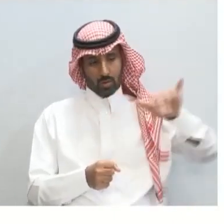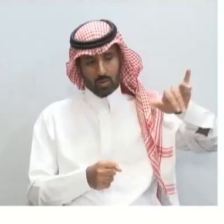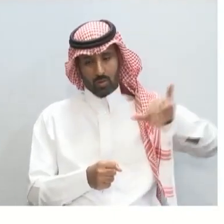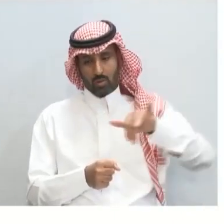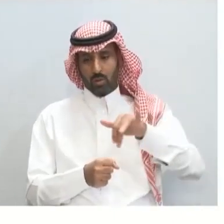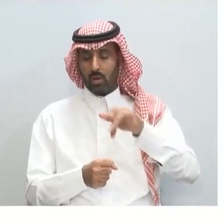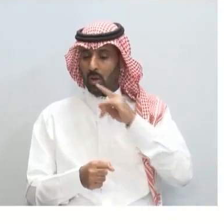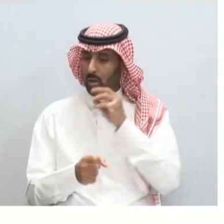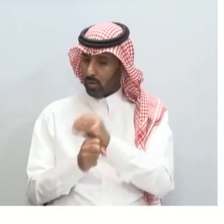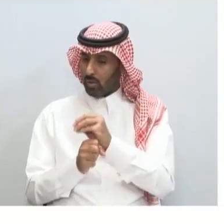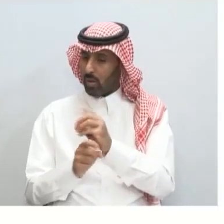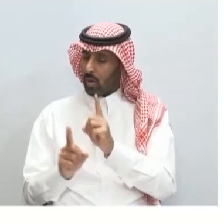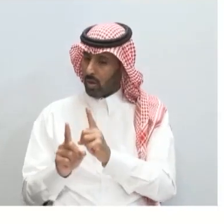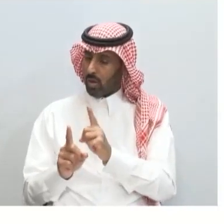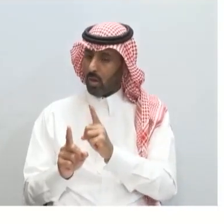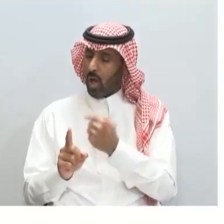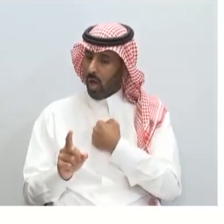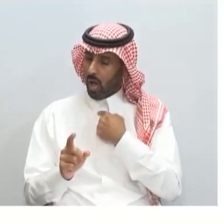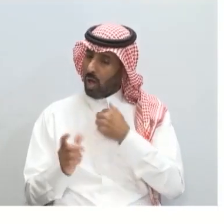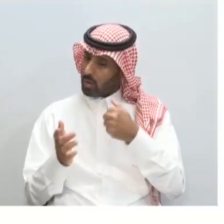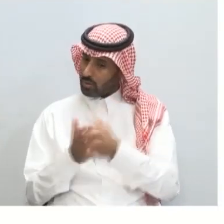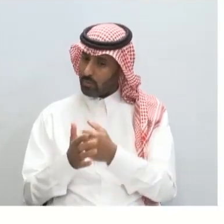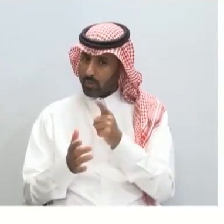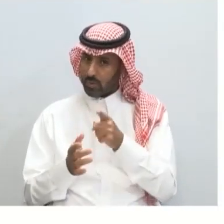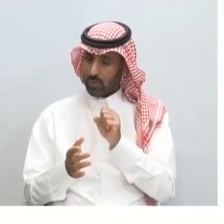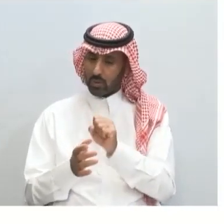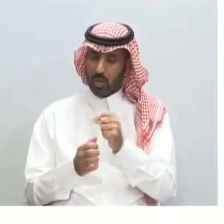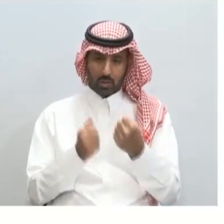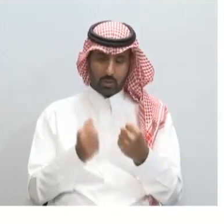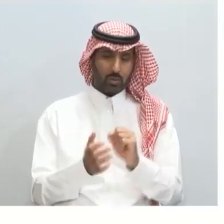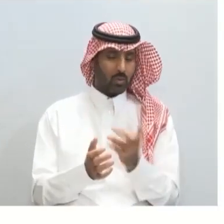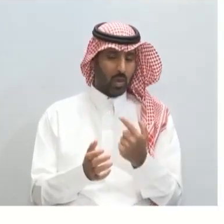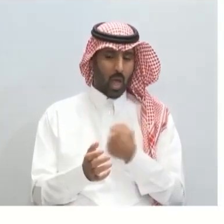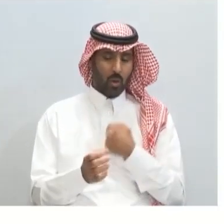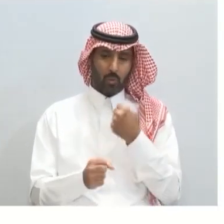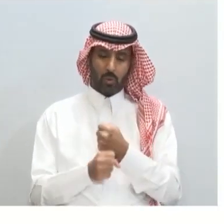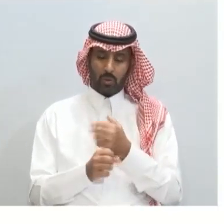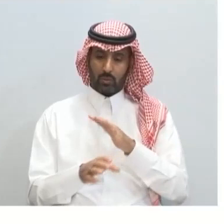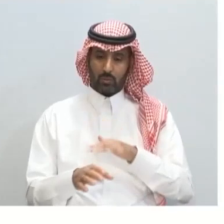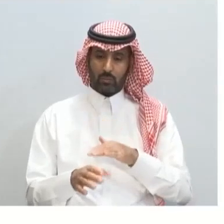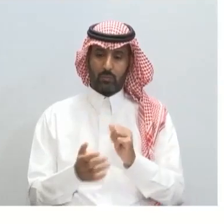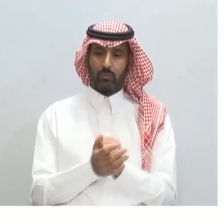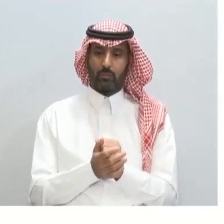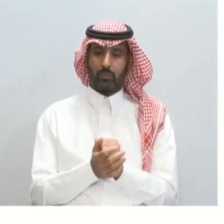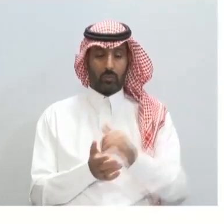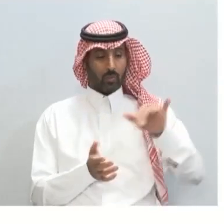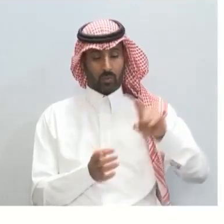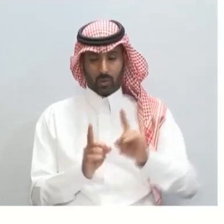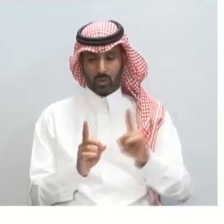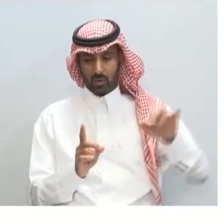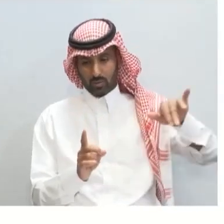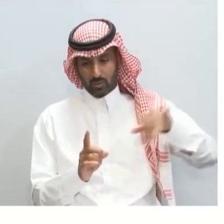driver to come out so I would wait what would you do I would wait for the other